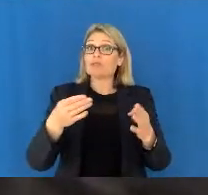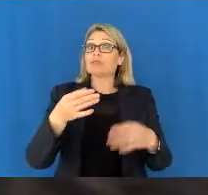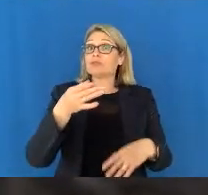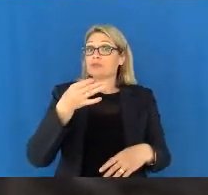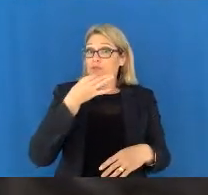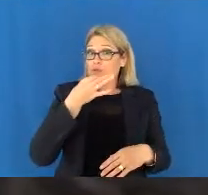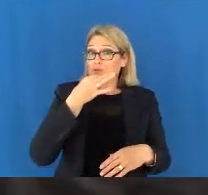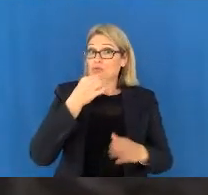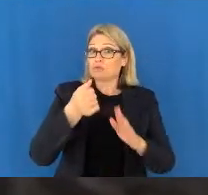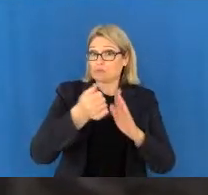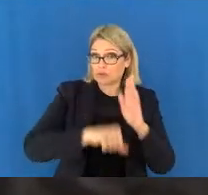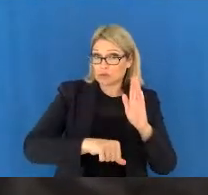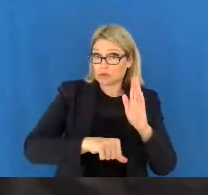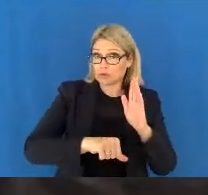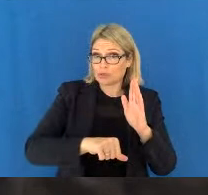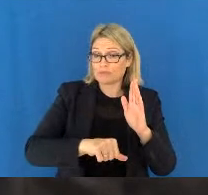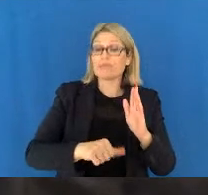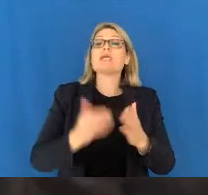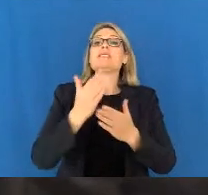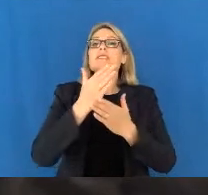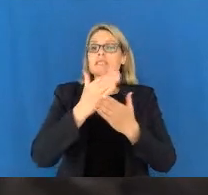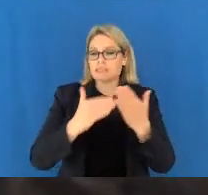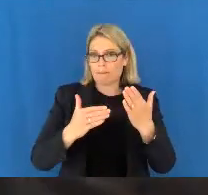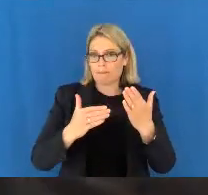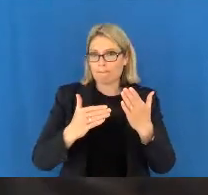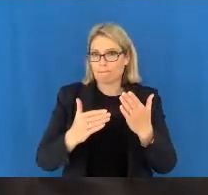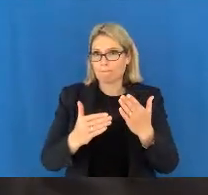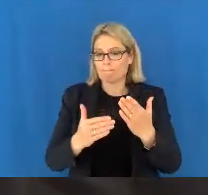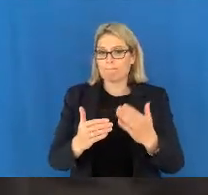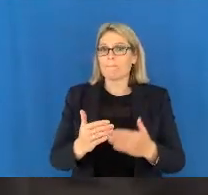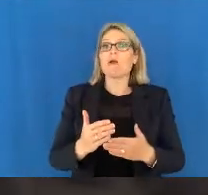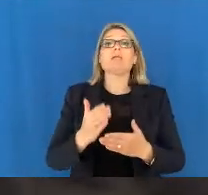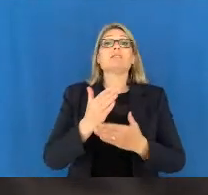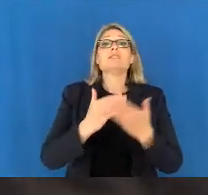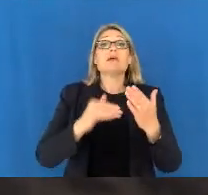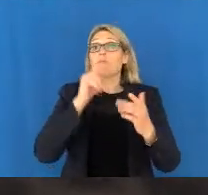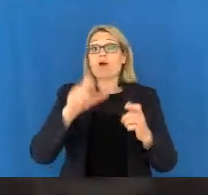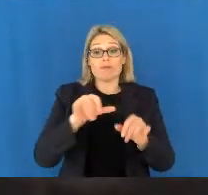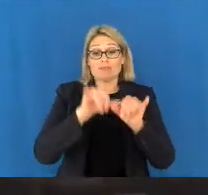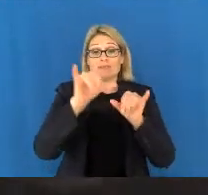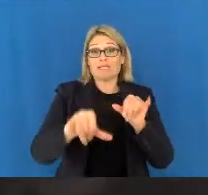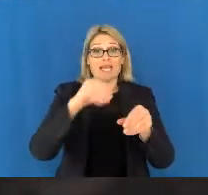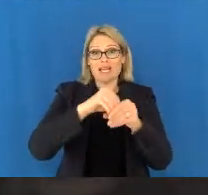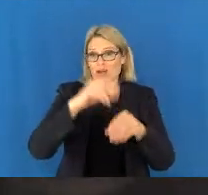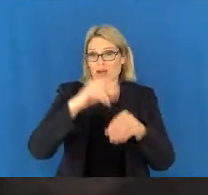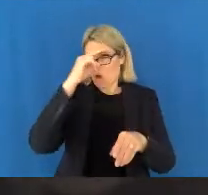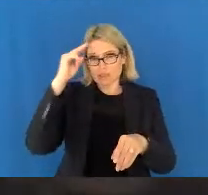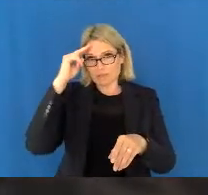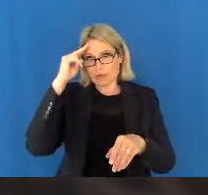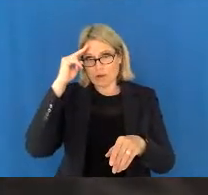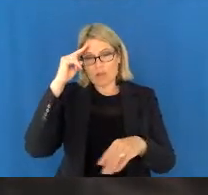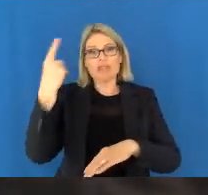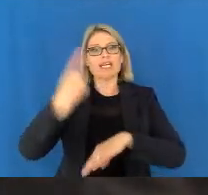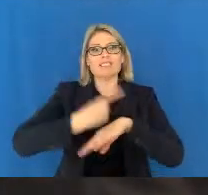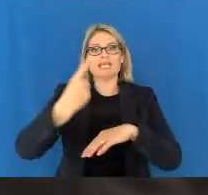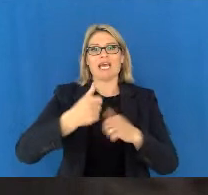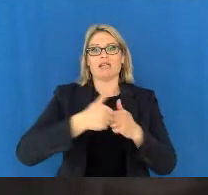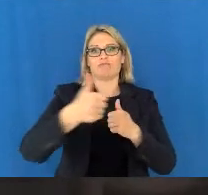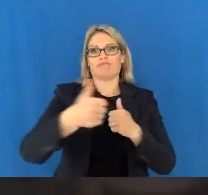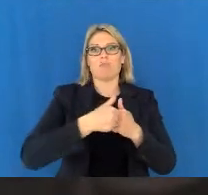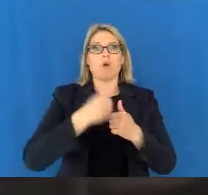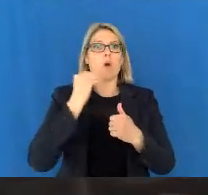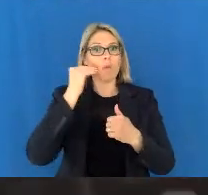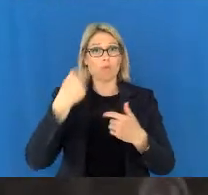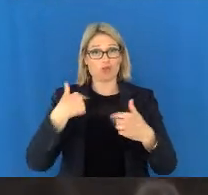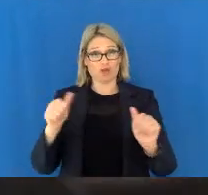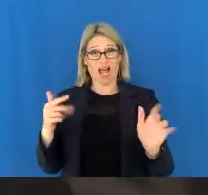and we will start doing some that don't necessarily require hospitalization. We're trying to catch up as